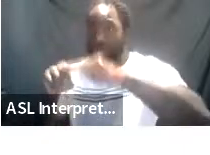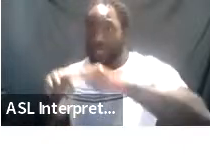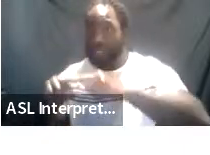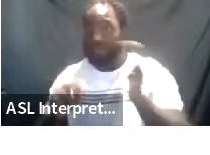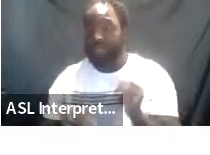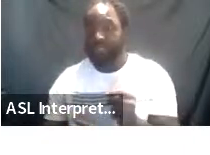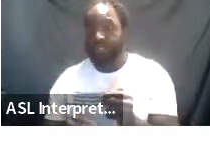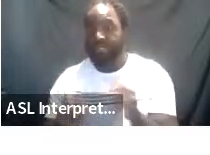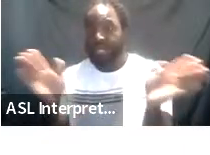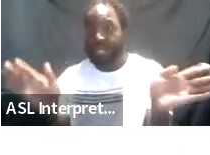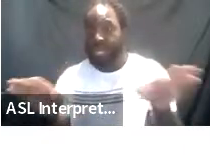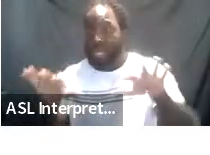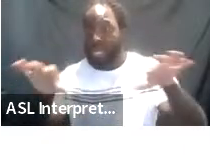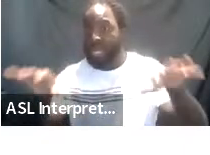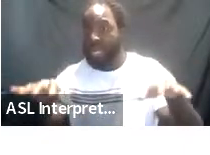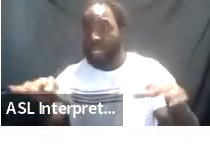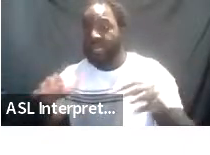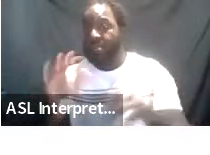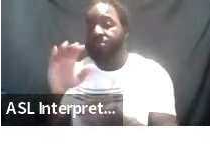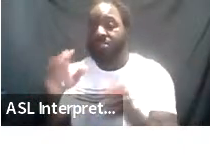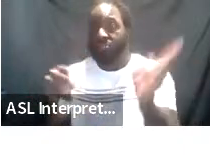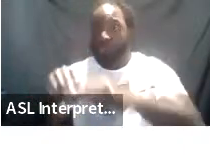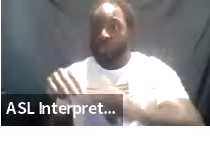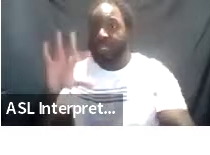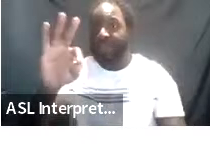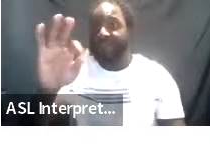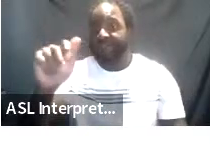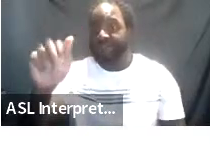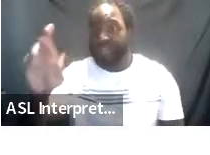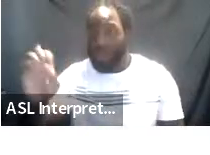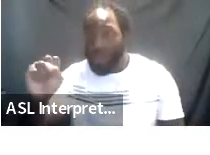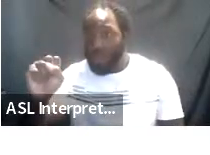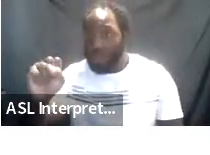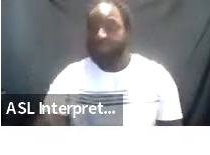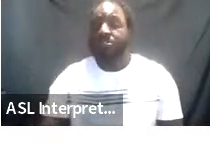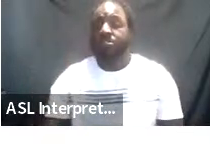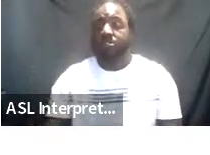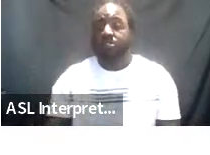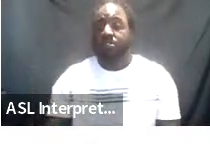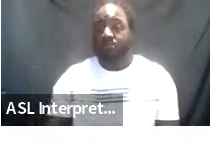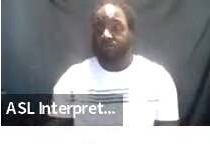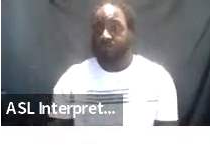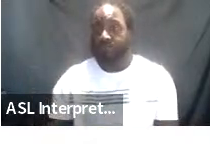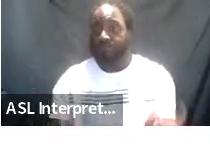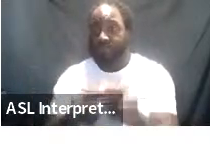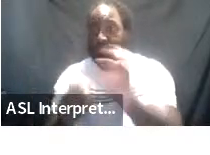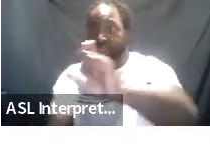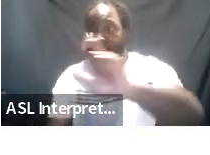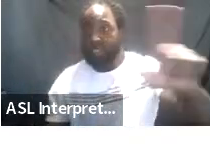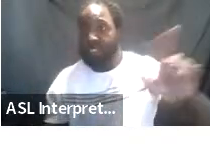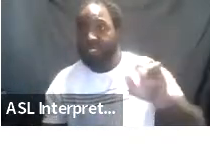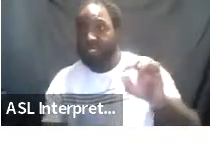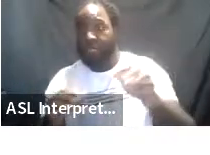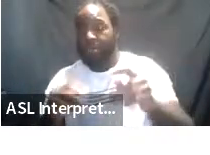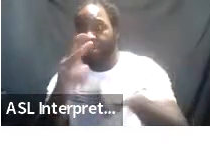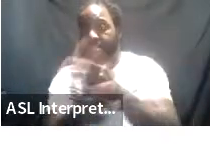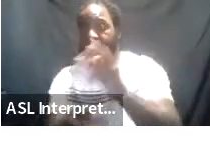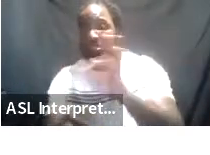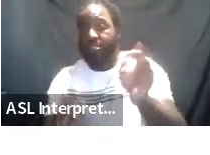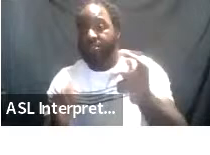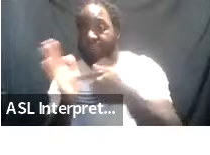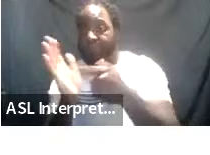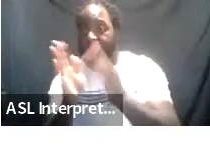FARs, to extend that preferential FAR to all forms of affordable and supportive